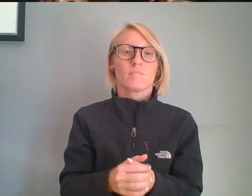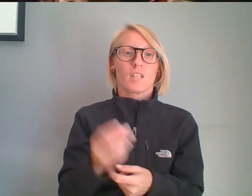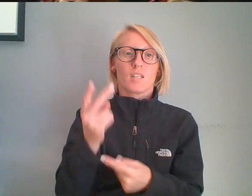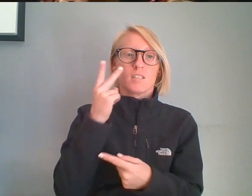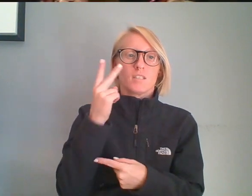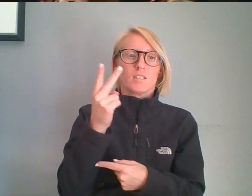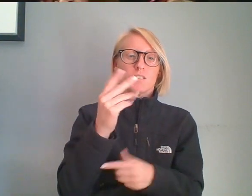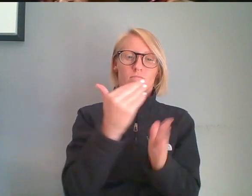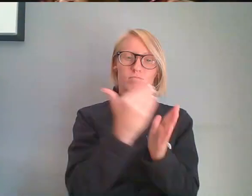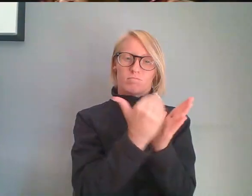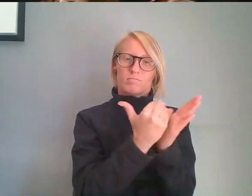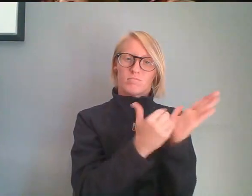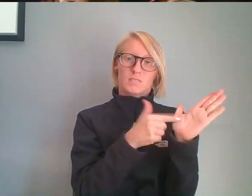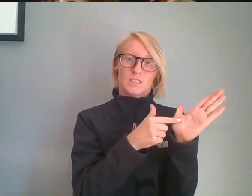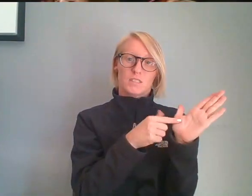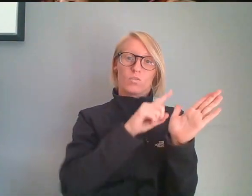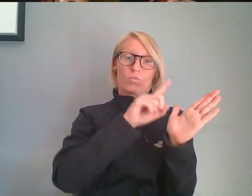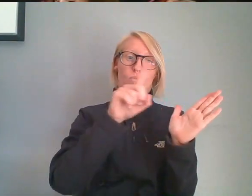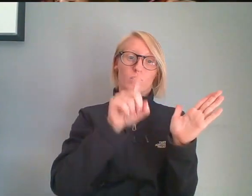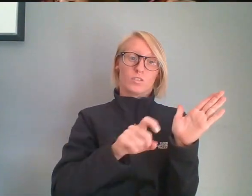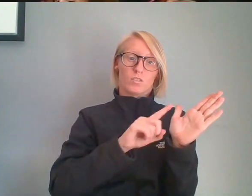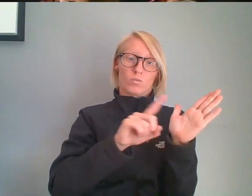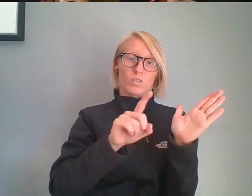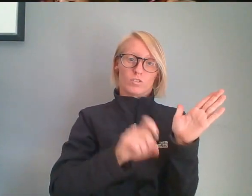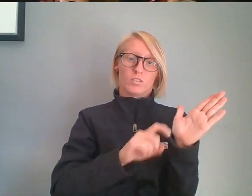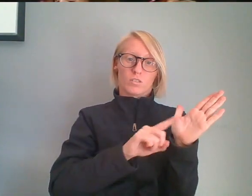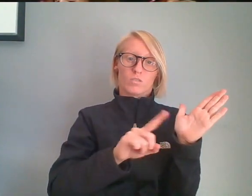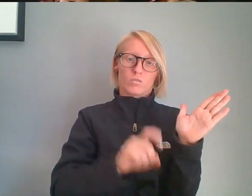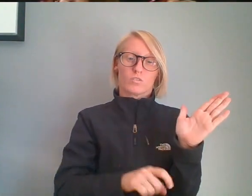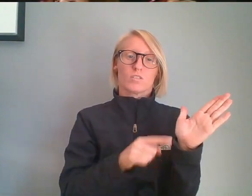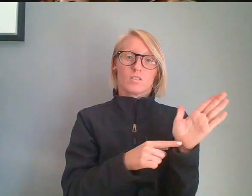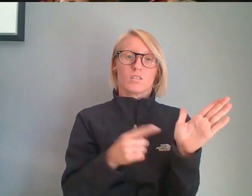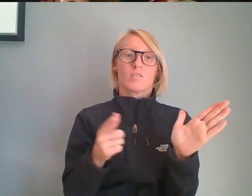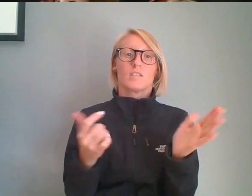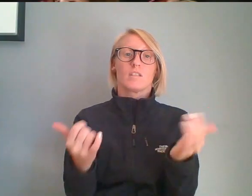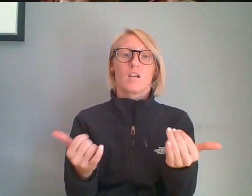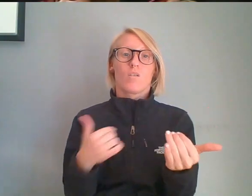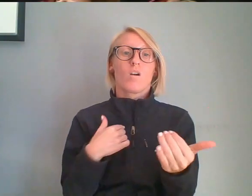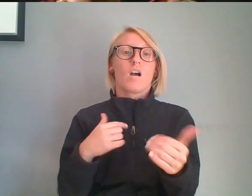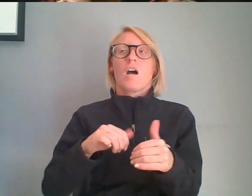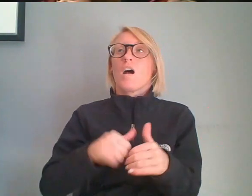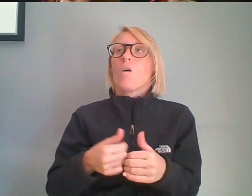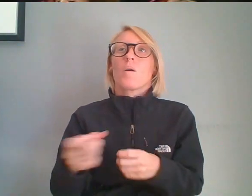of questions. Right now, I'm answering the question, how do we manage our anxiety?